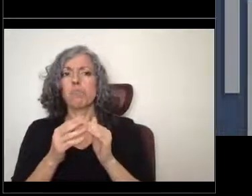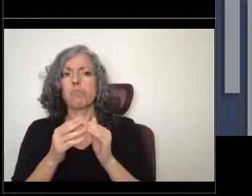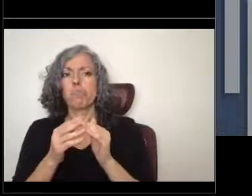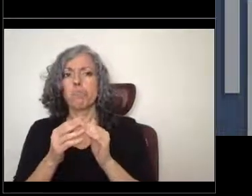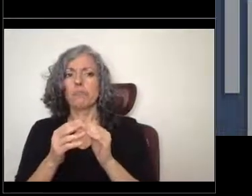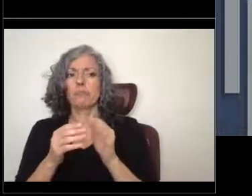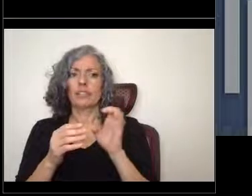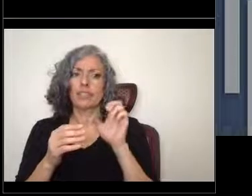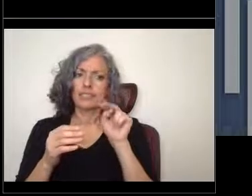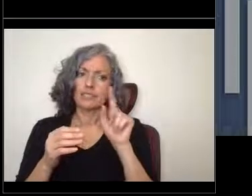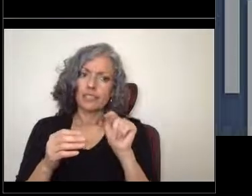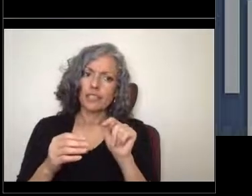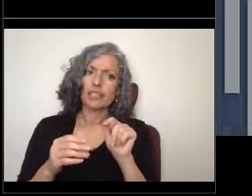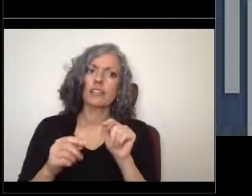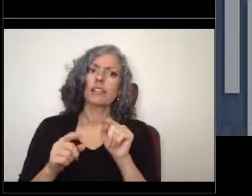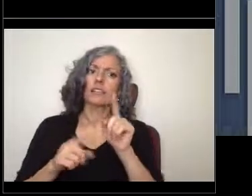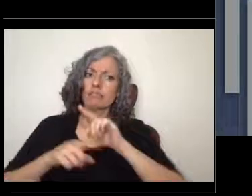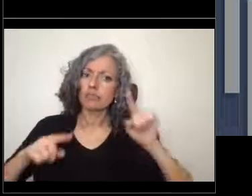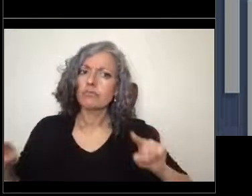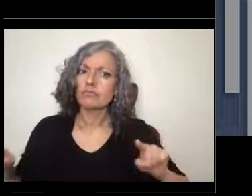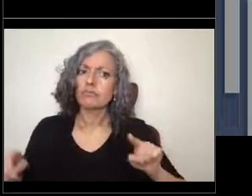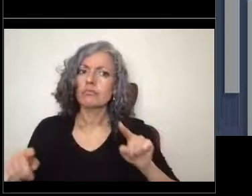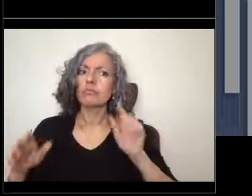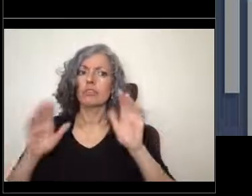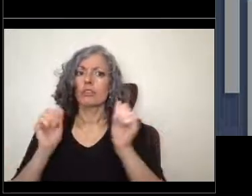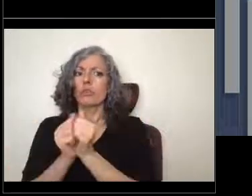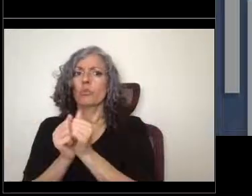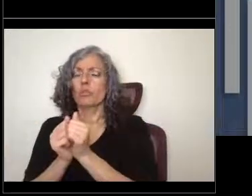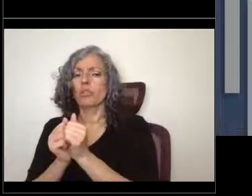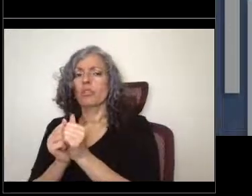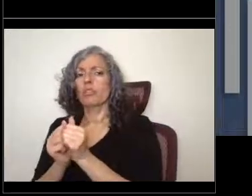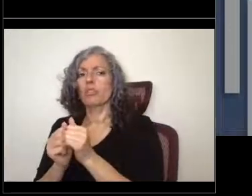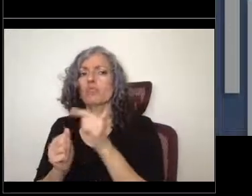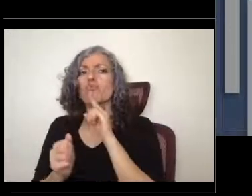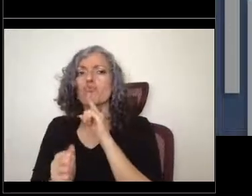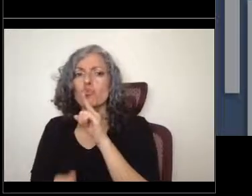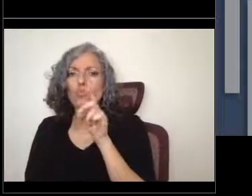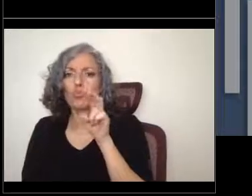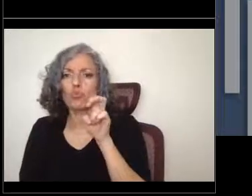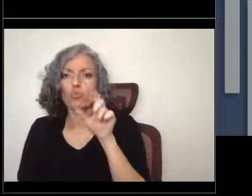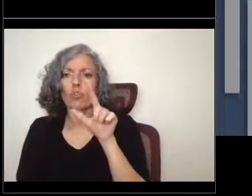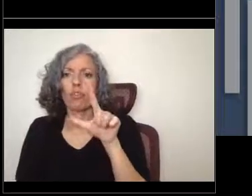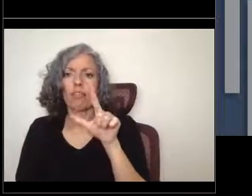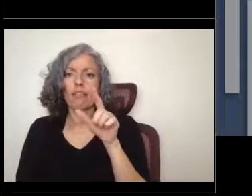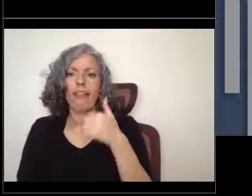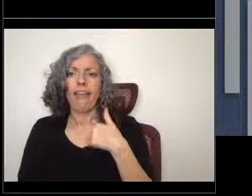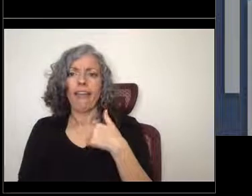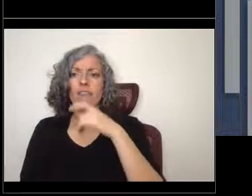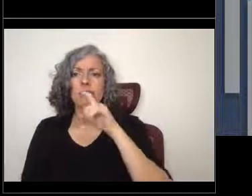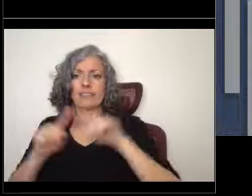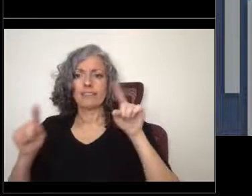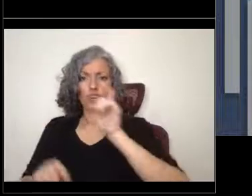and sprawl, versus true rural counties that have separate distinct needs. Thanks.